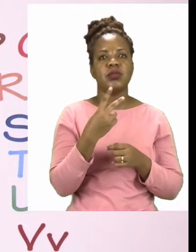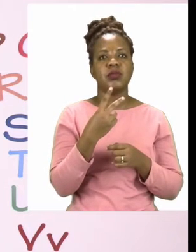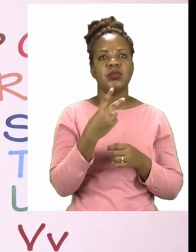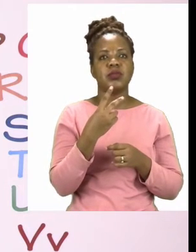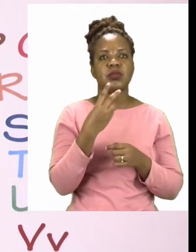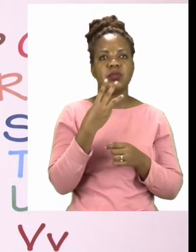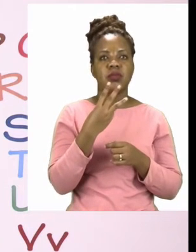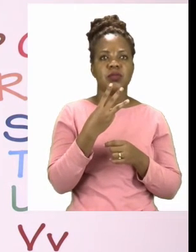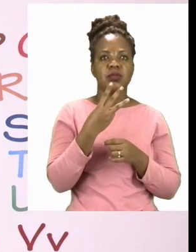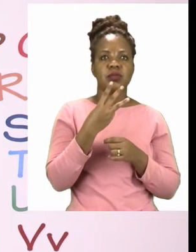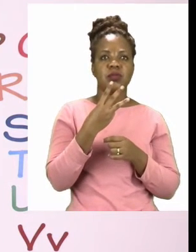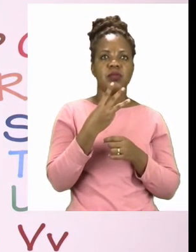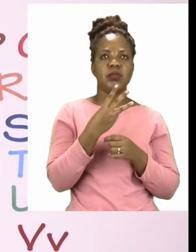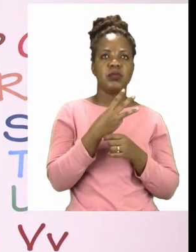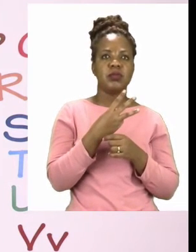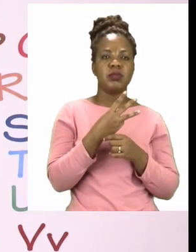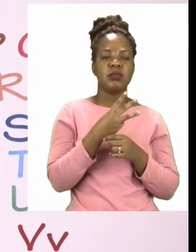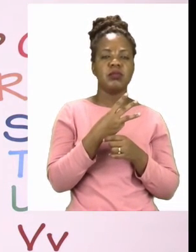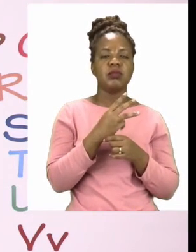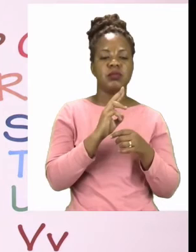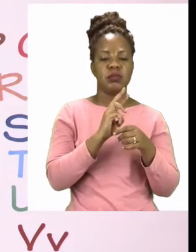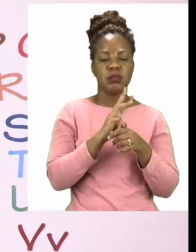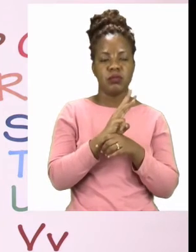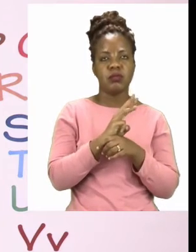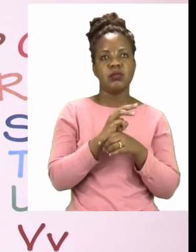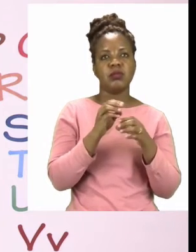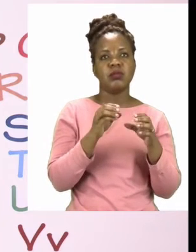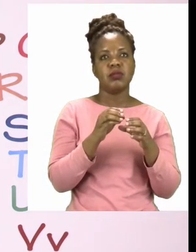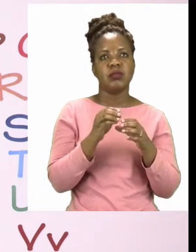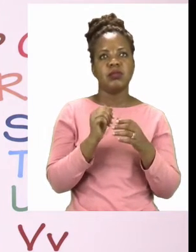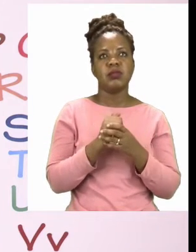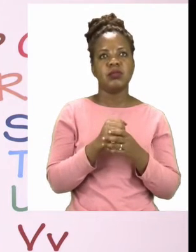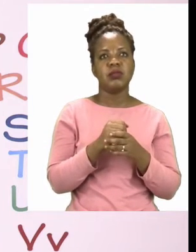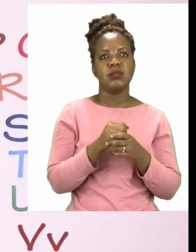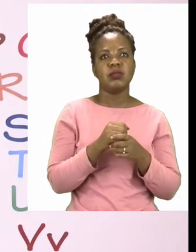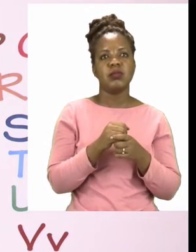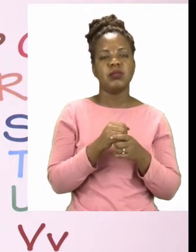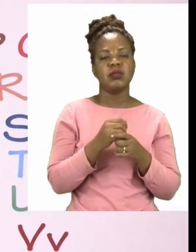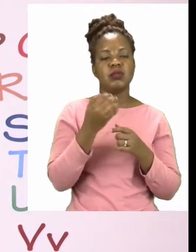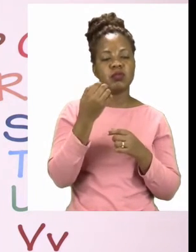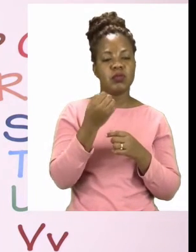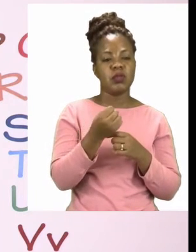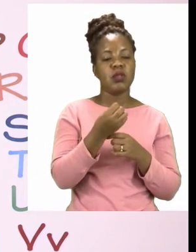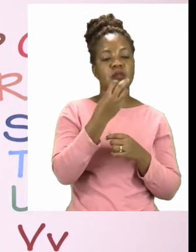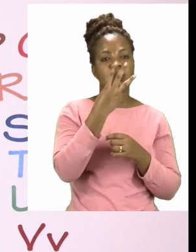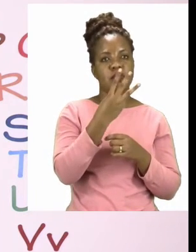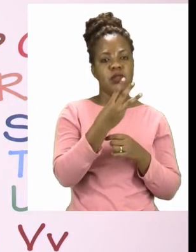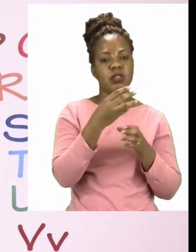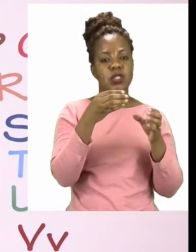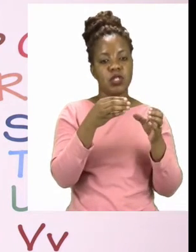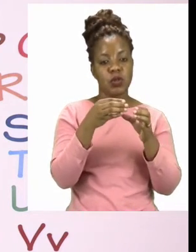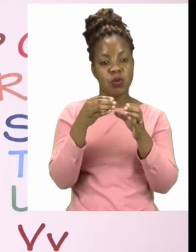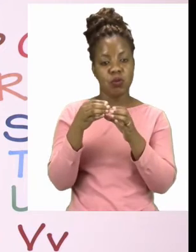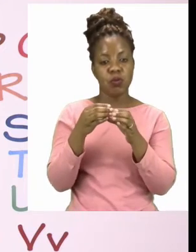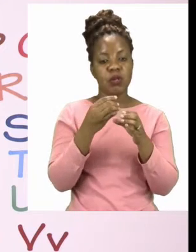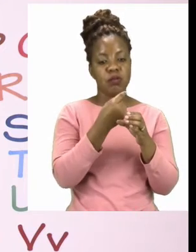2, 3. This is my third group. So I have made 3 groups of 3, which